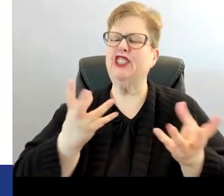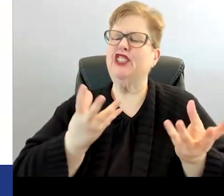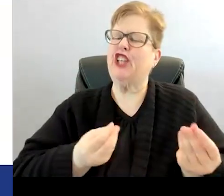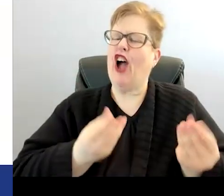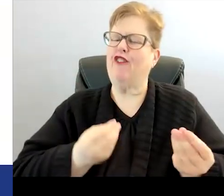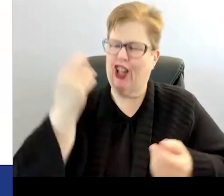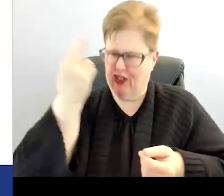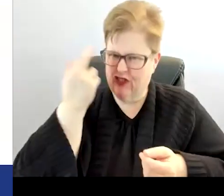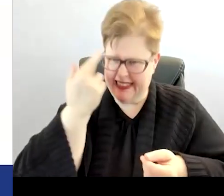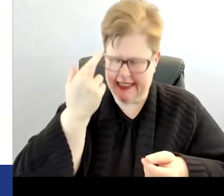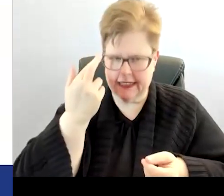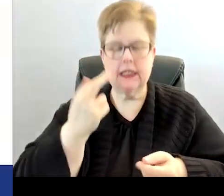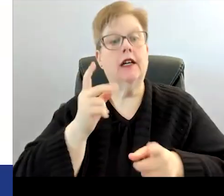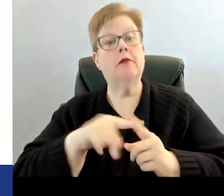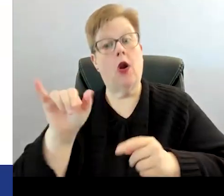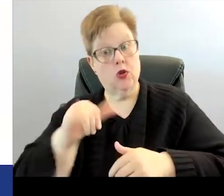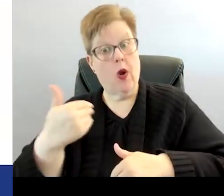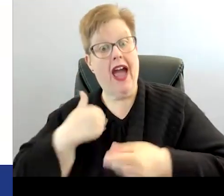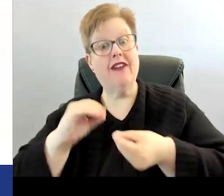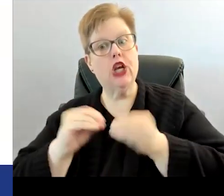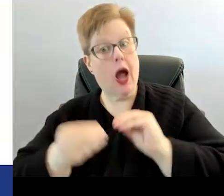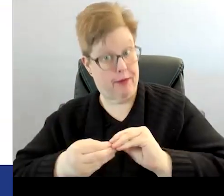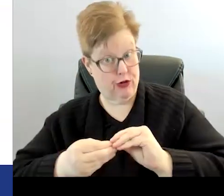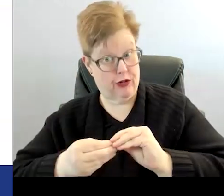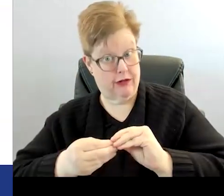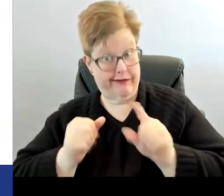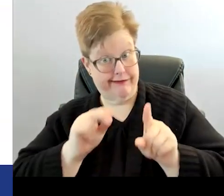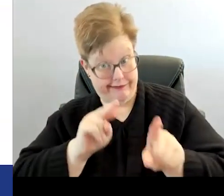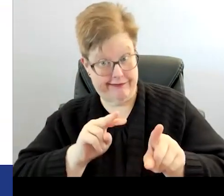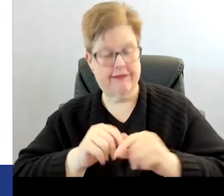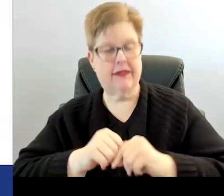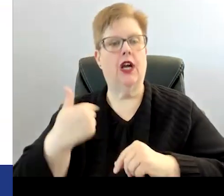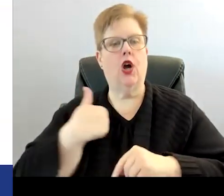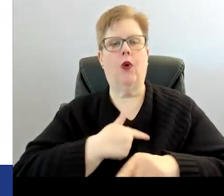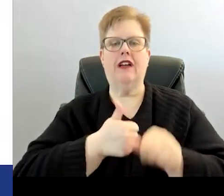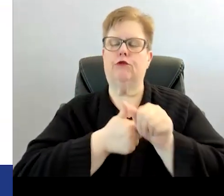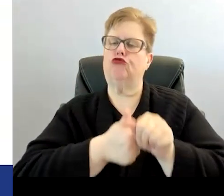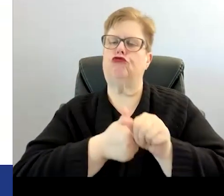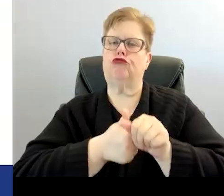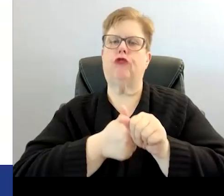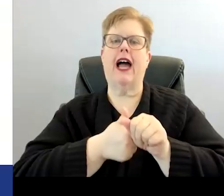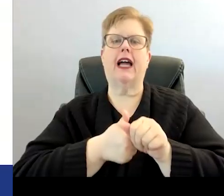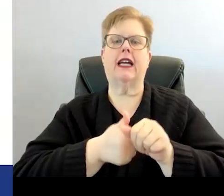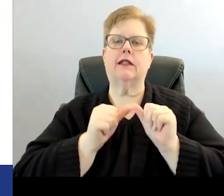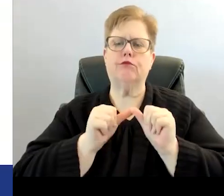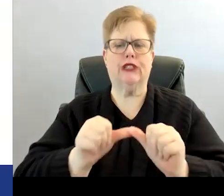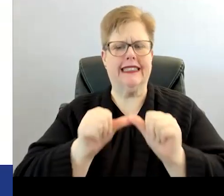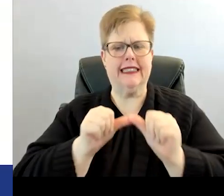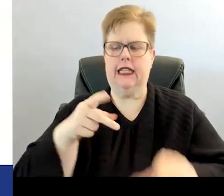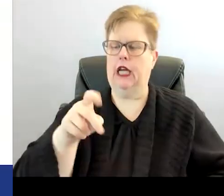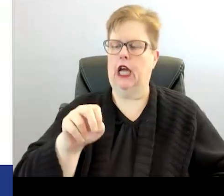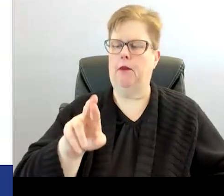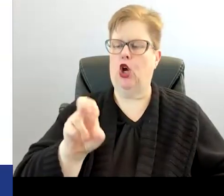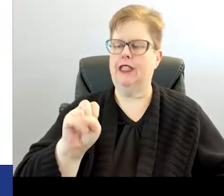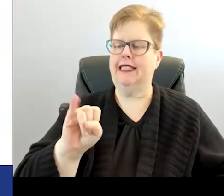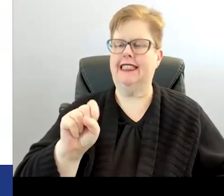reasons, but we have some numbers for you too. We've been tracking persistence, which is